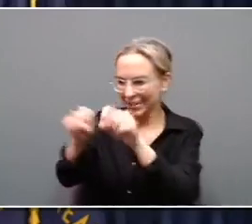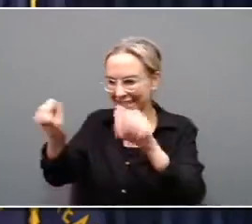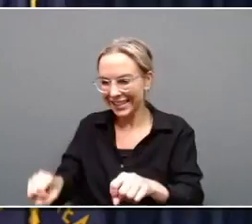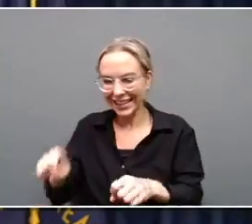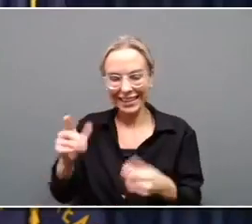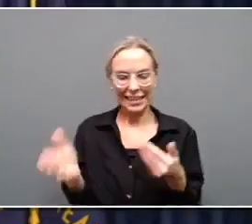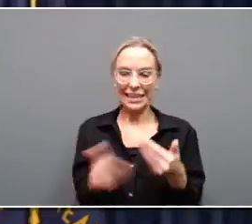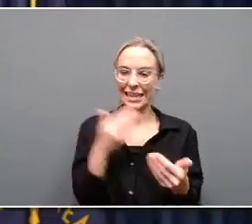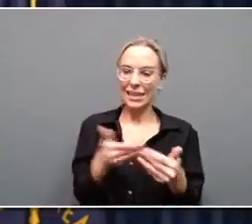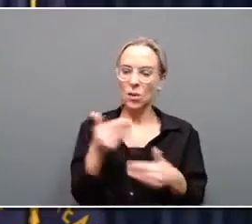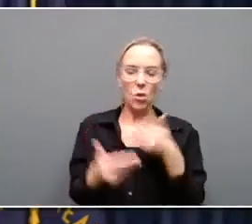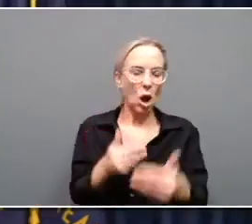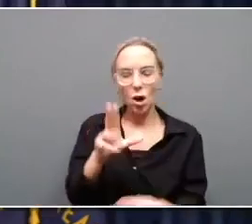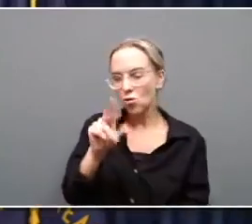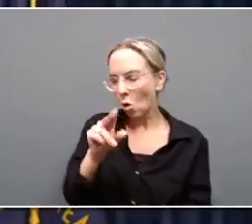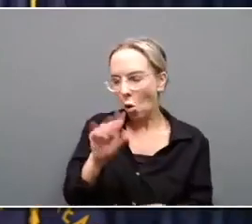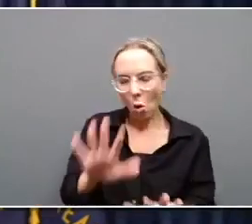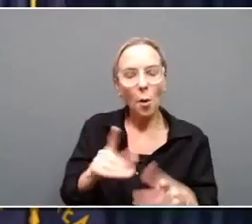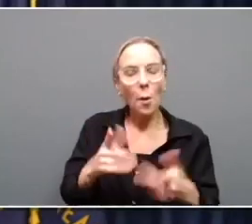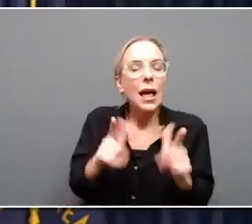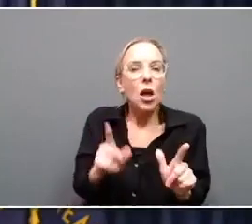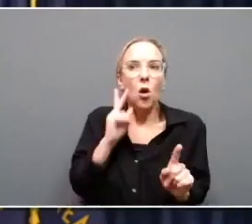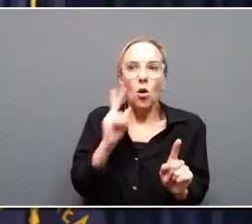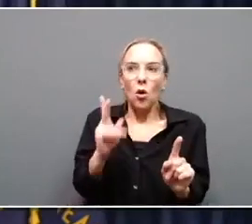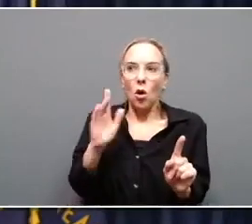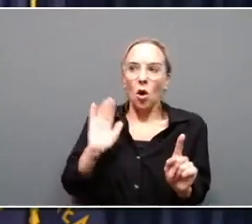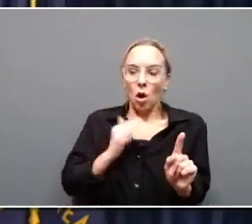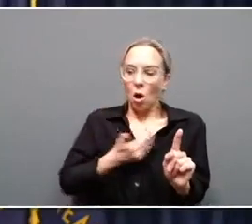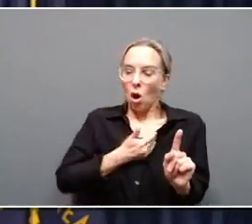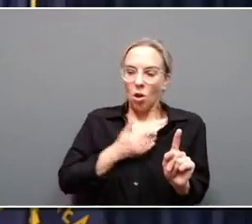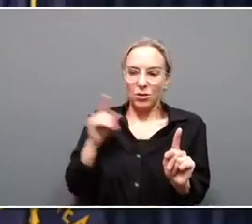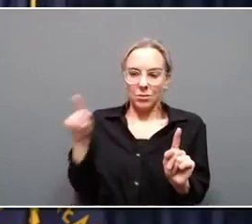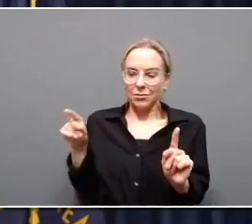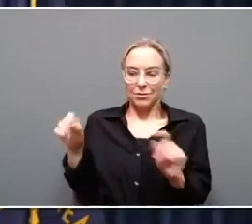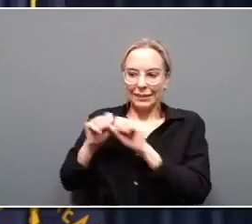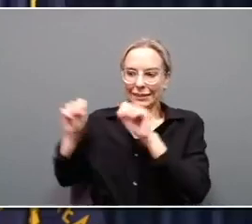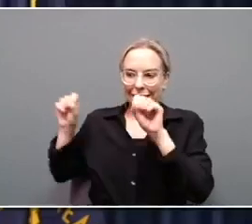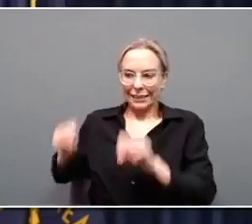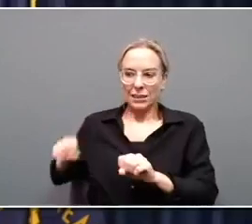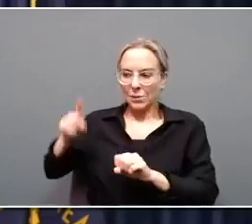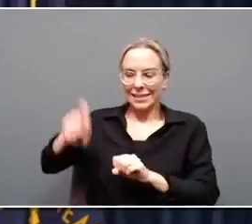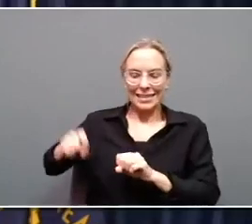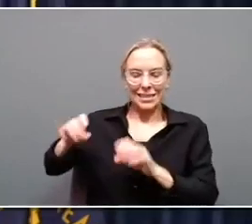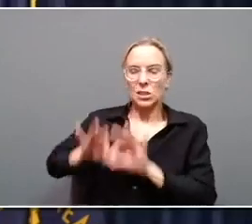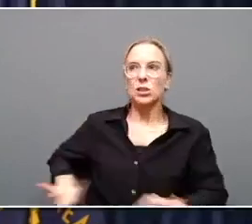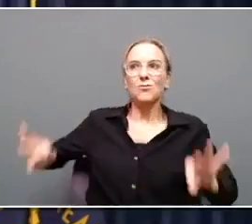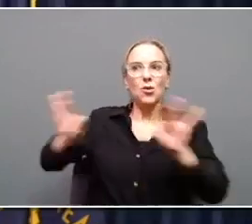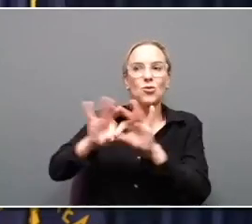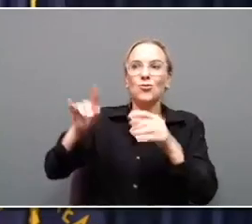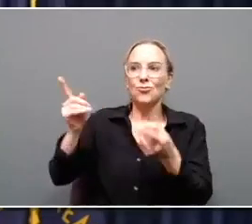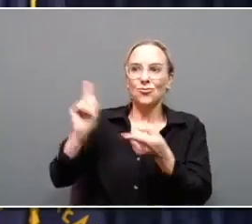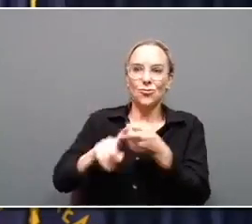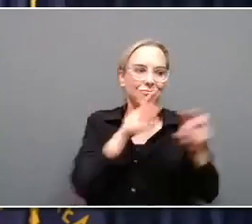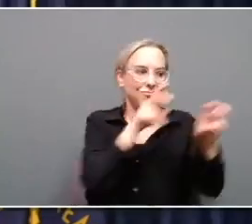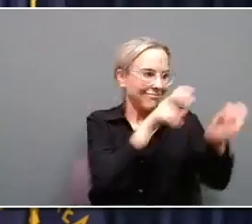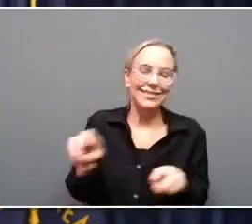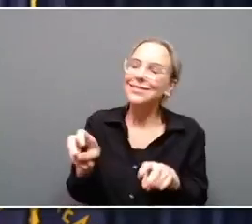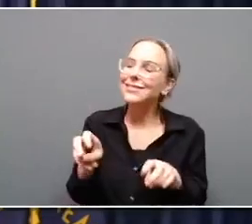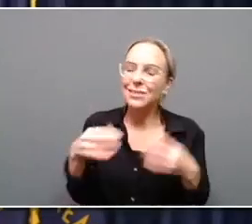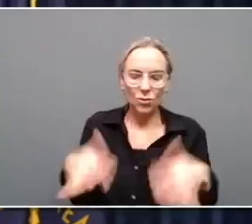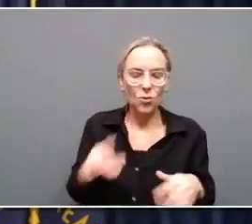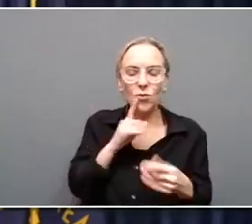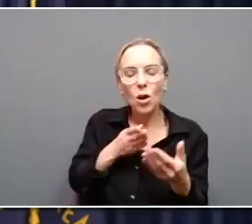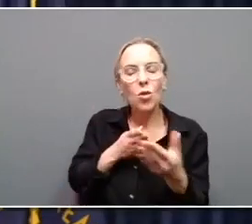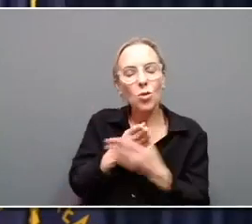when we look at how antiquated our UI system got, the need to make this move is here. We'll get through it. It's